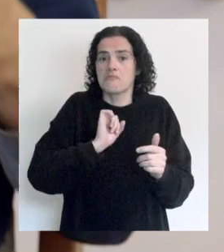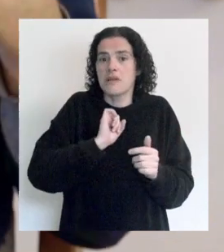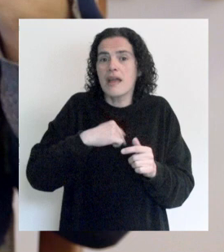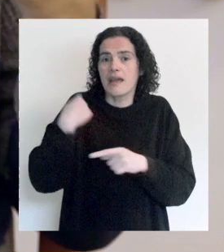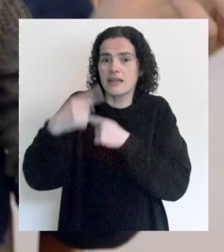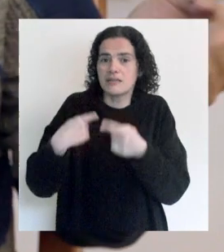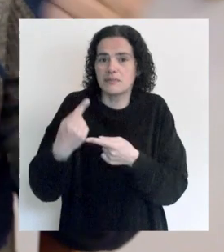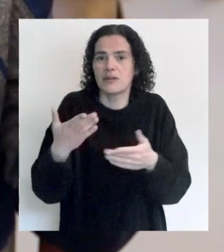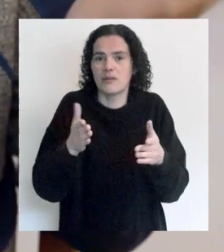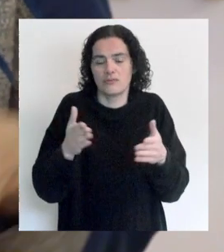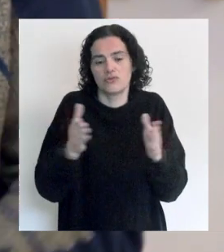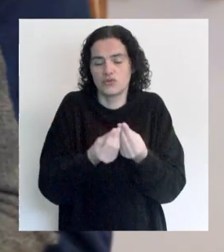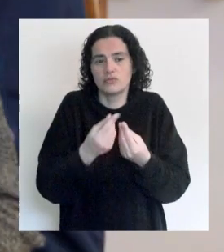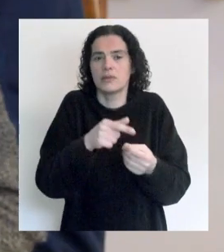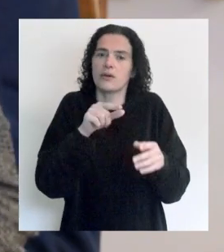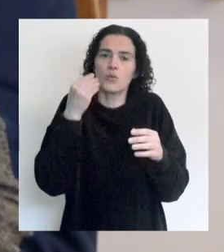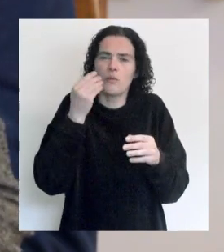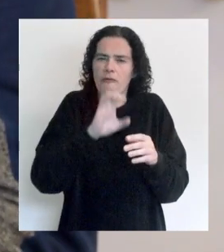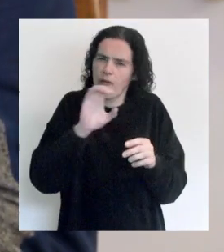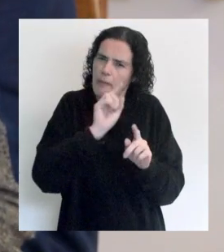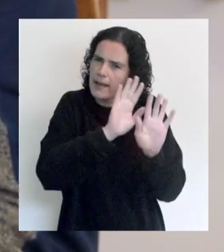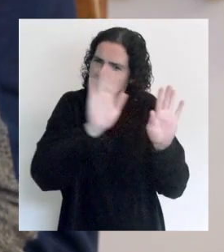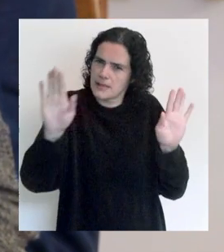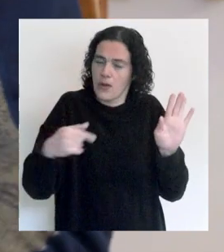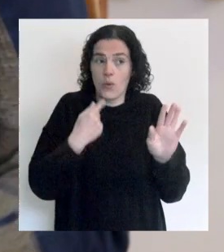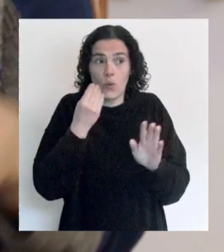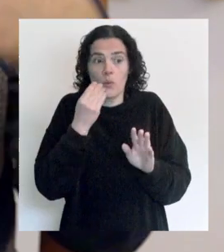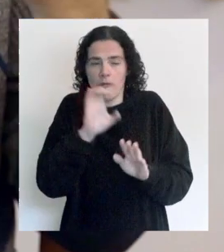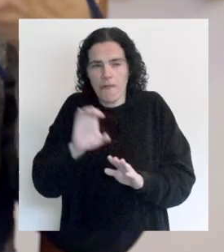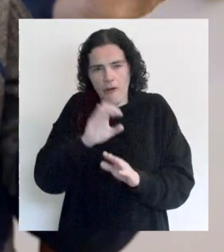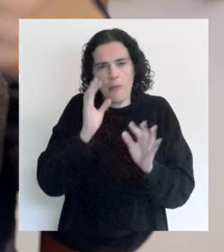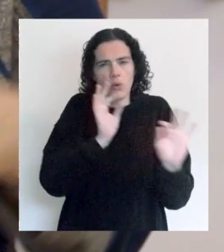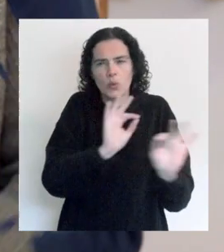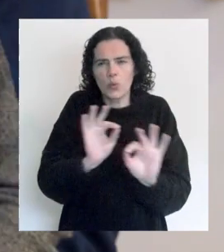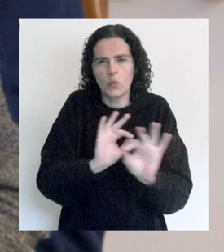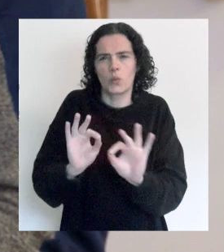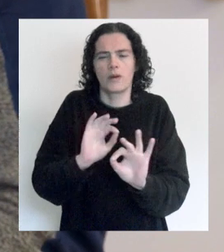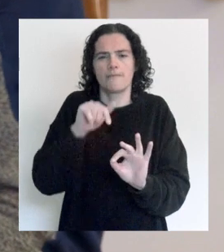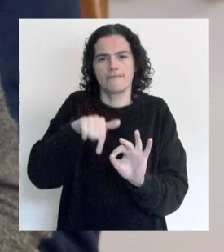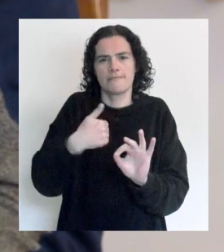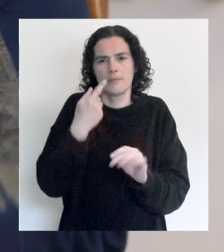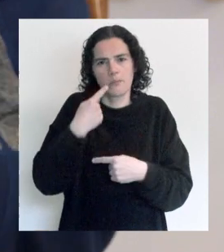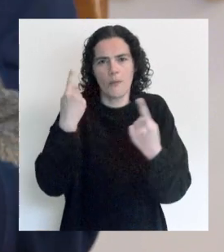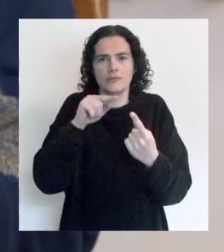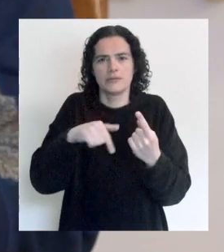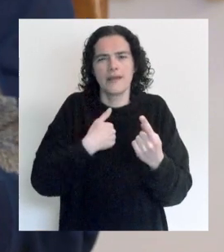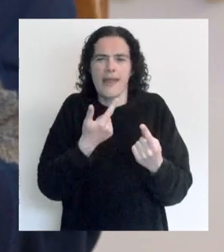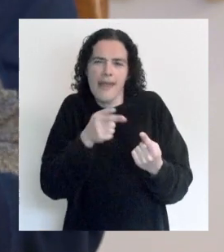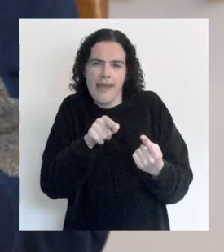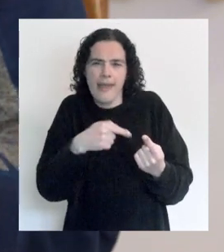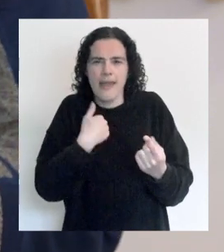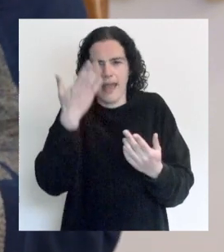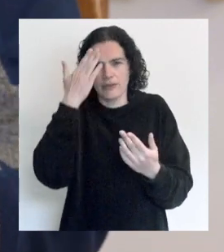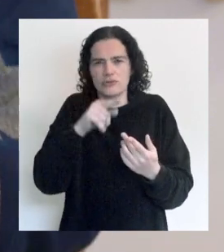bringing generations together through exhibitions. Again, something which I think the way Joseph curated this show here at Serralves, that